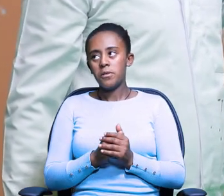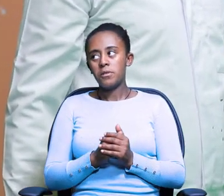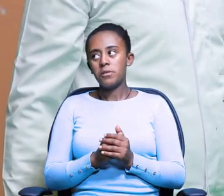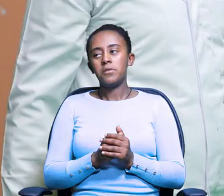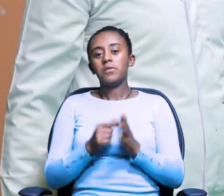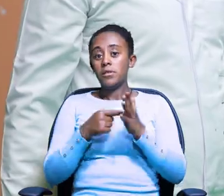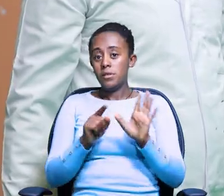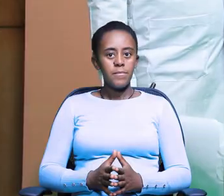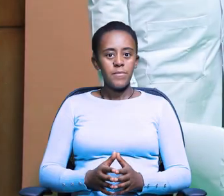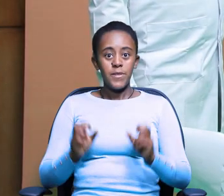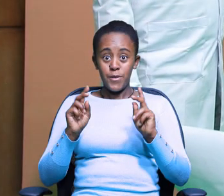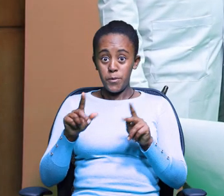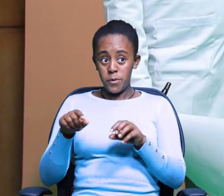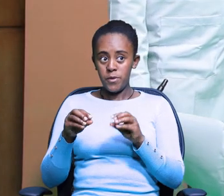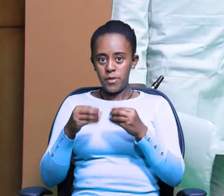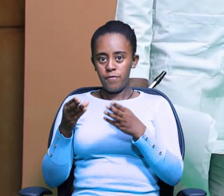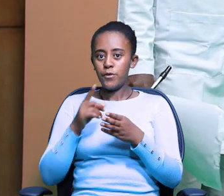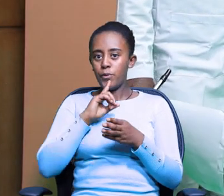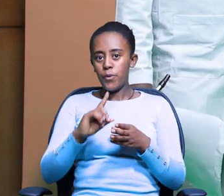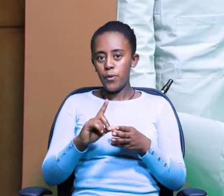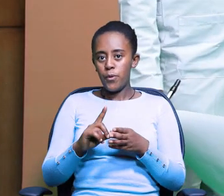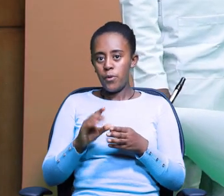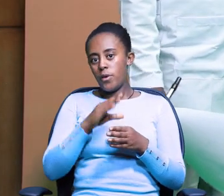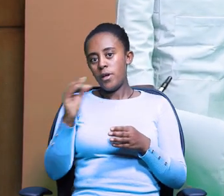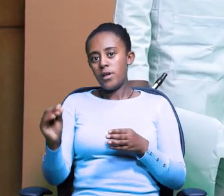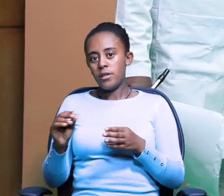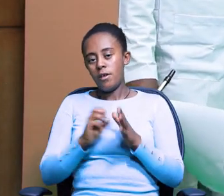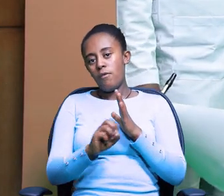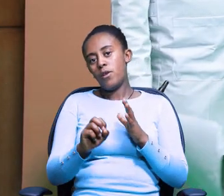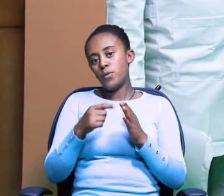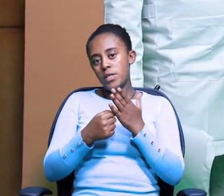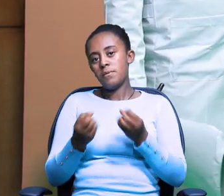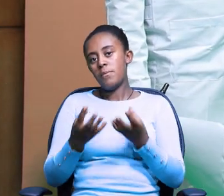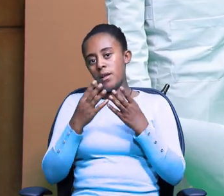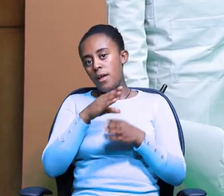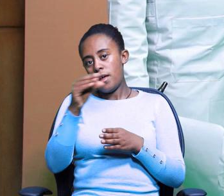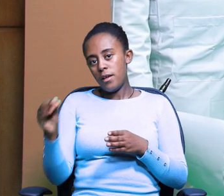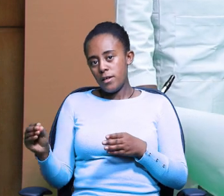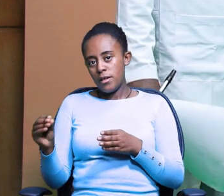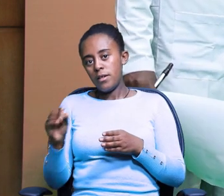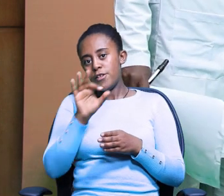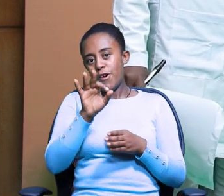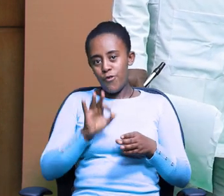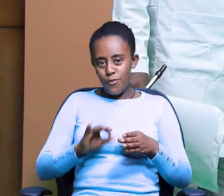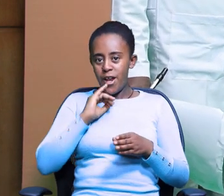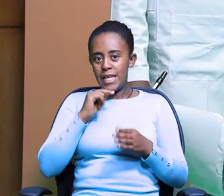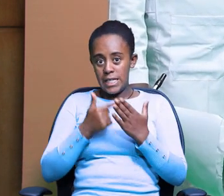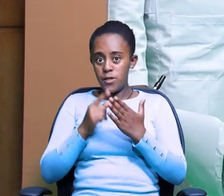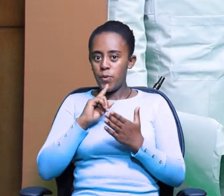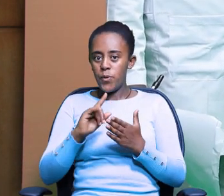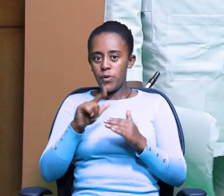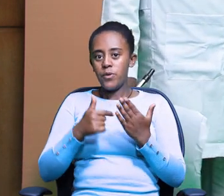to for clarity. Okay, this is a given for you, and the value of given this much, and the formula is this